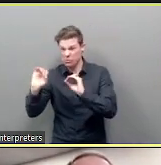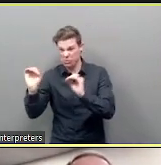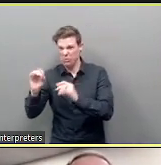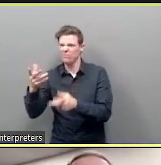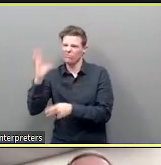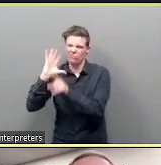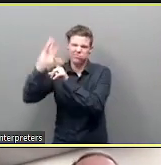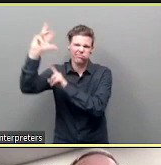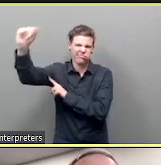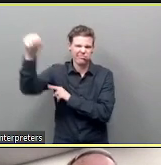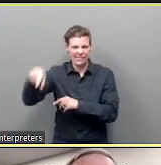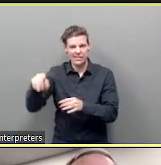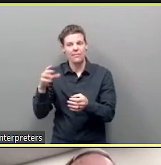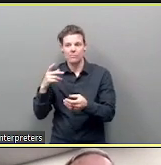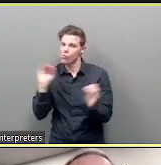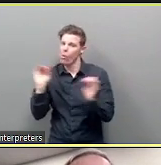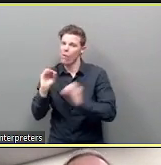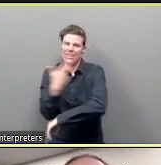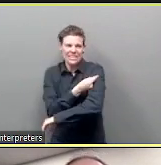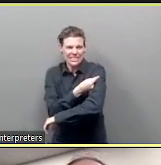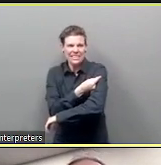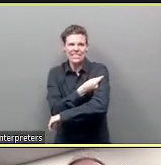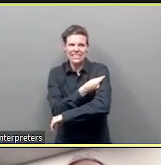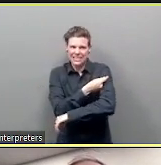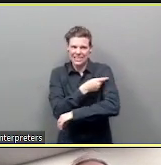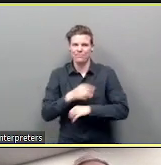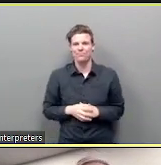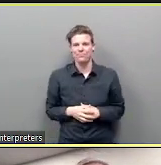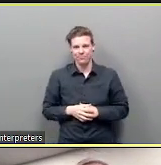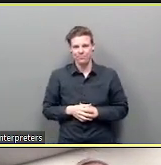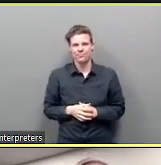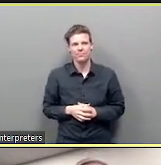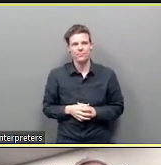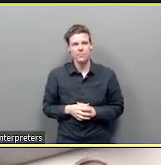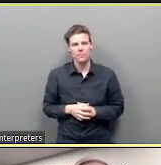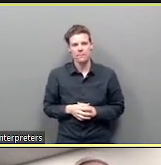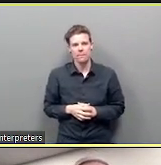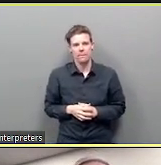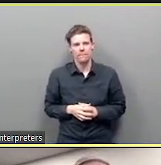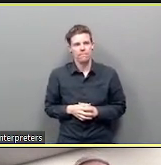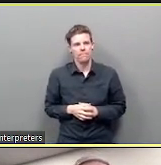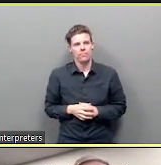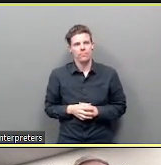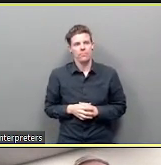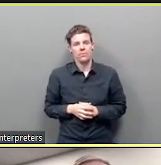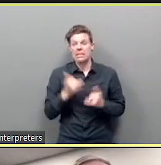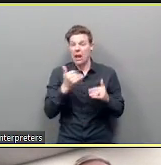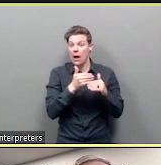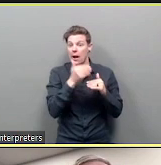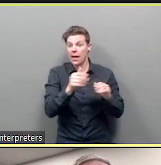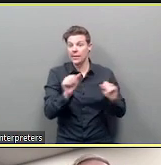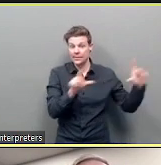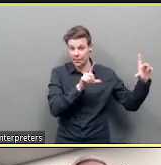even shows here in terms of vaccine protection. Next slide, please.